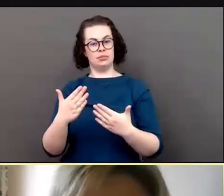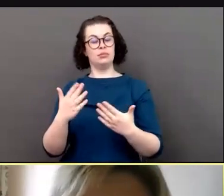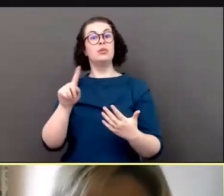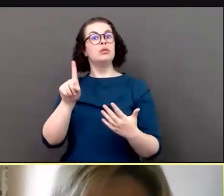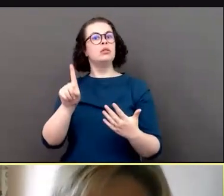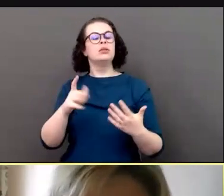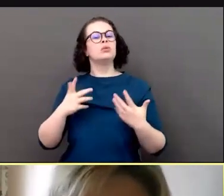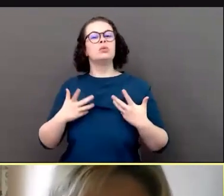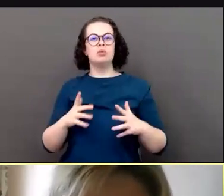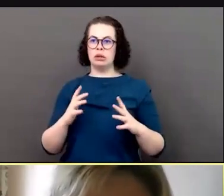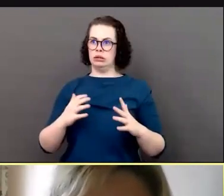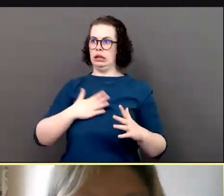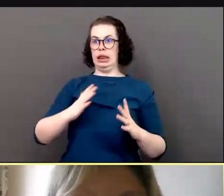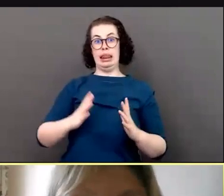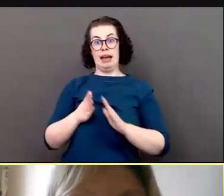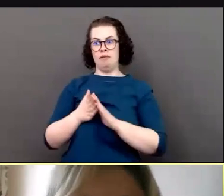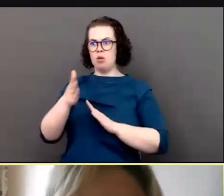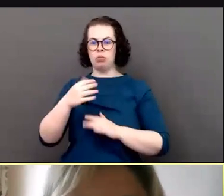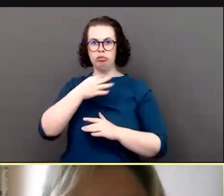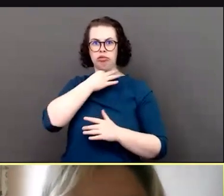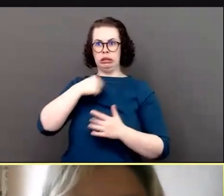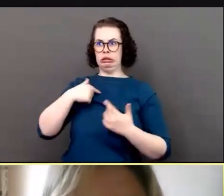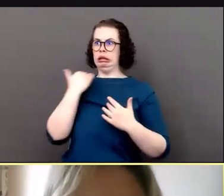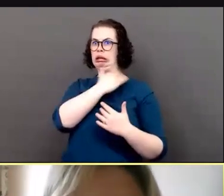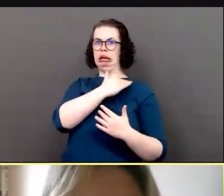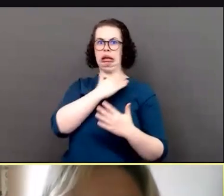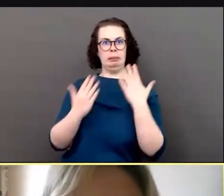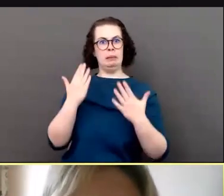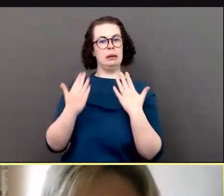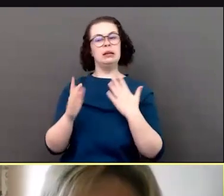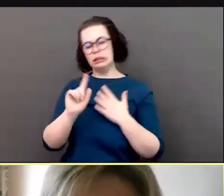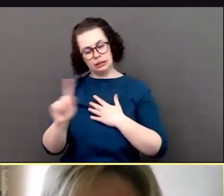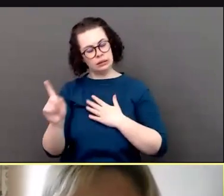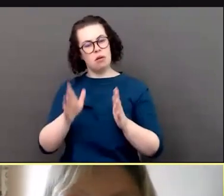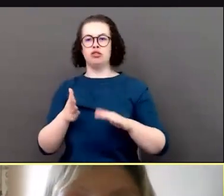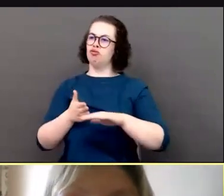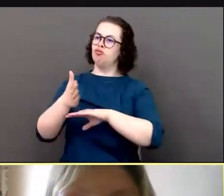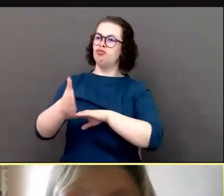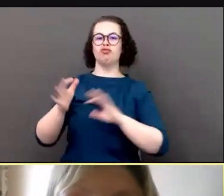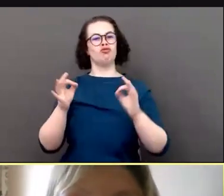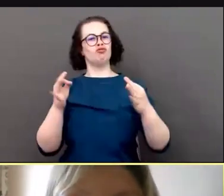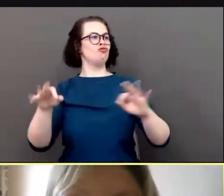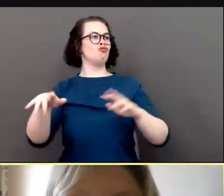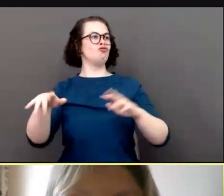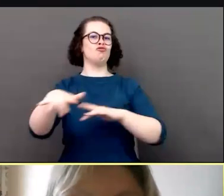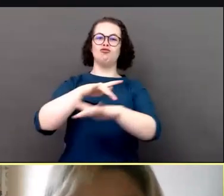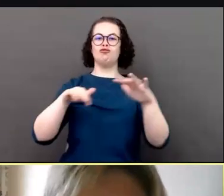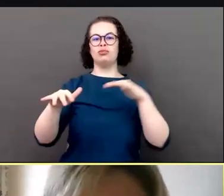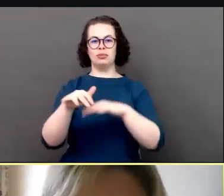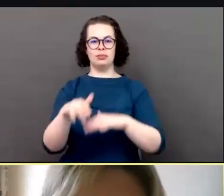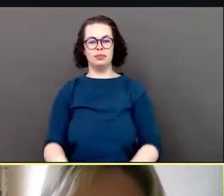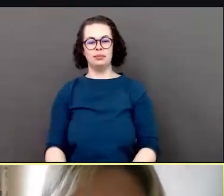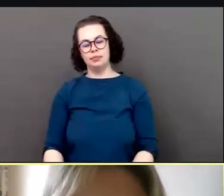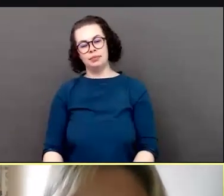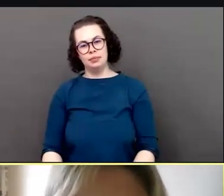and reduced. Also important is to remember the commitment of the countries